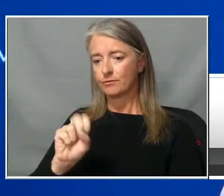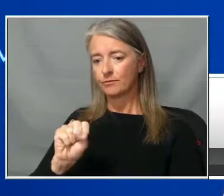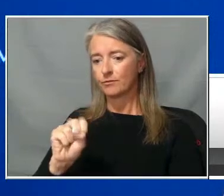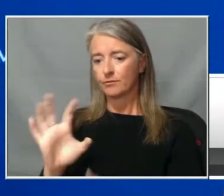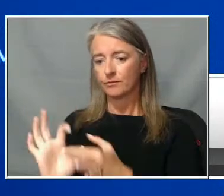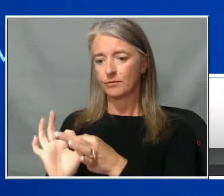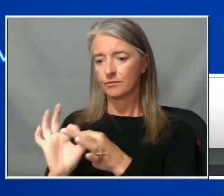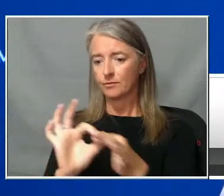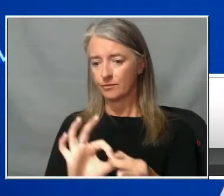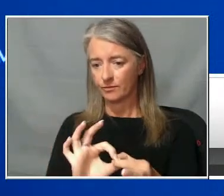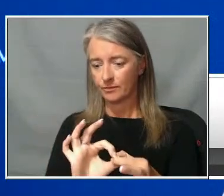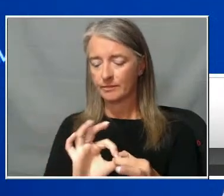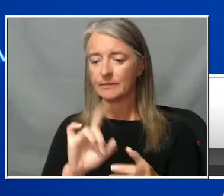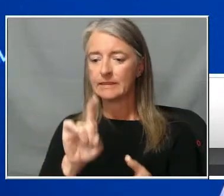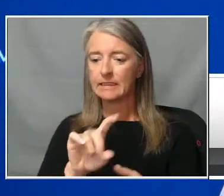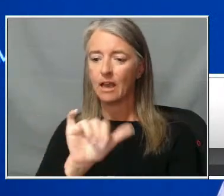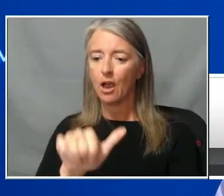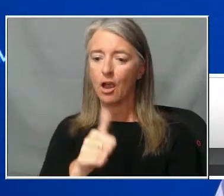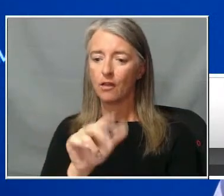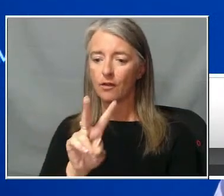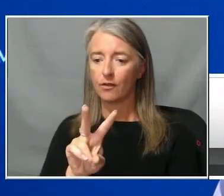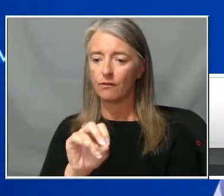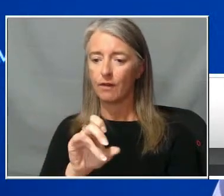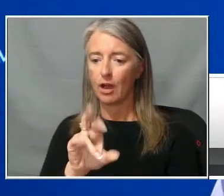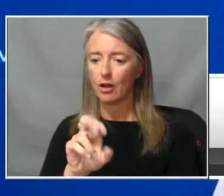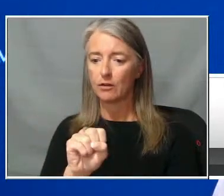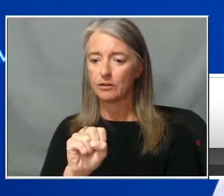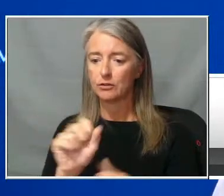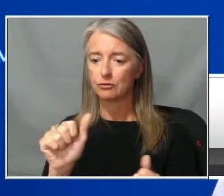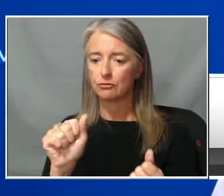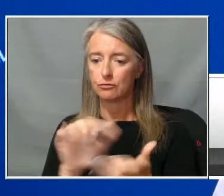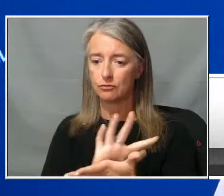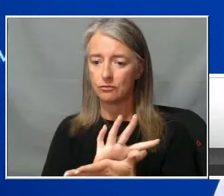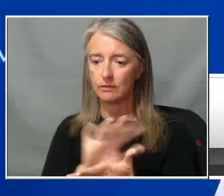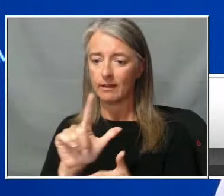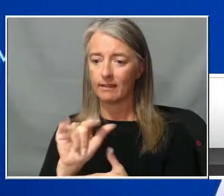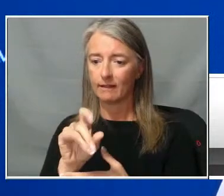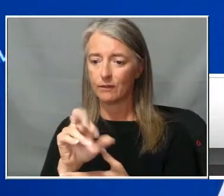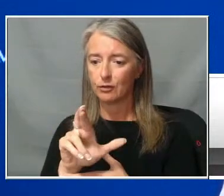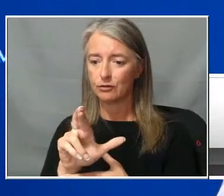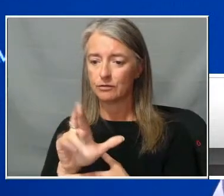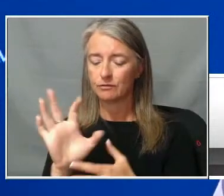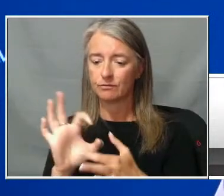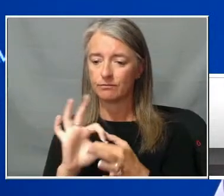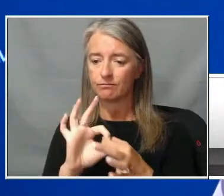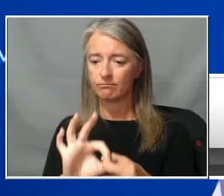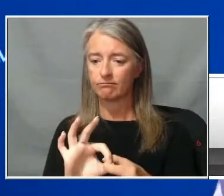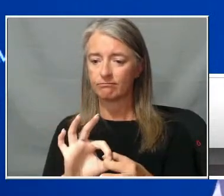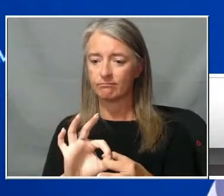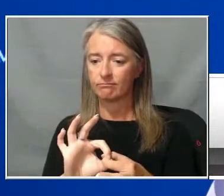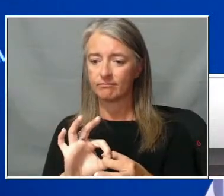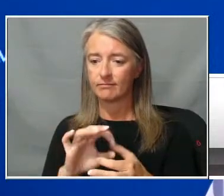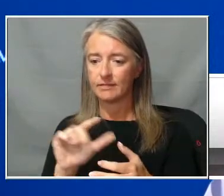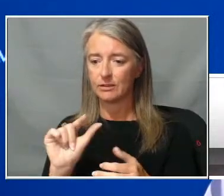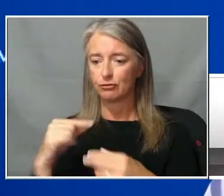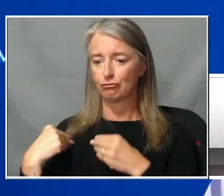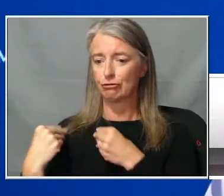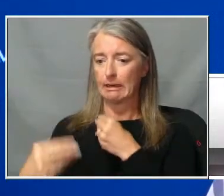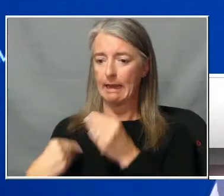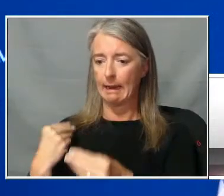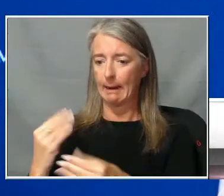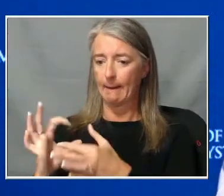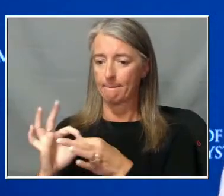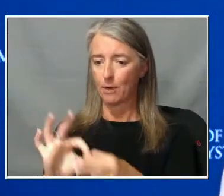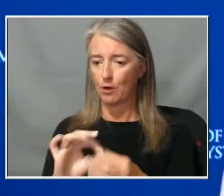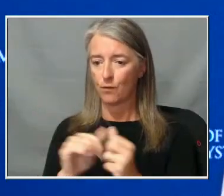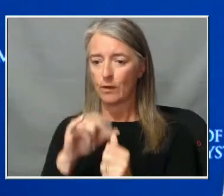other viruses to help cause the liver damage, but that is also associated with a genetic component for those children as